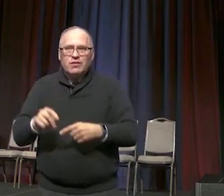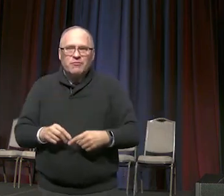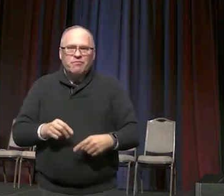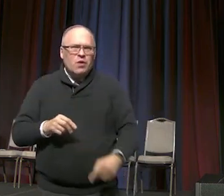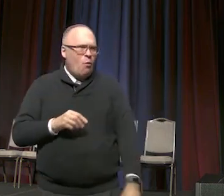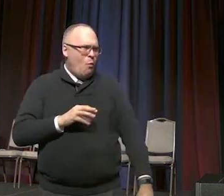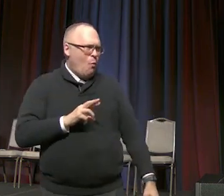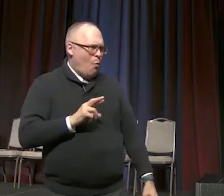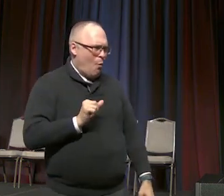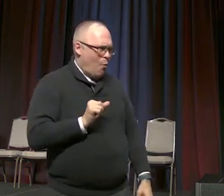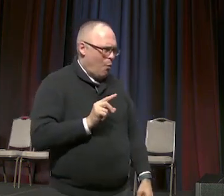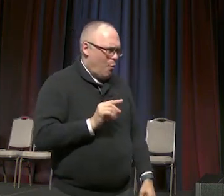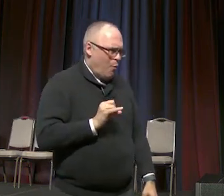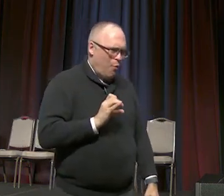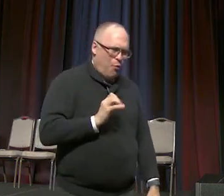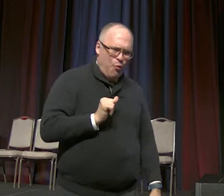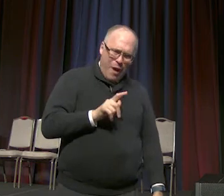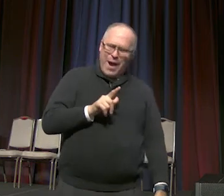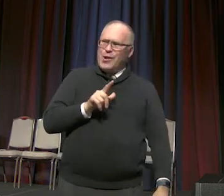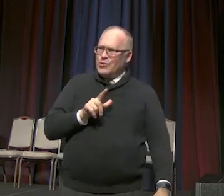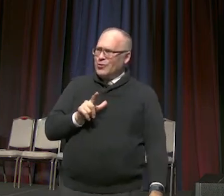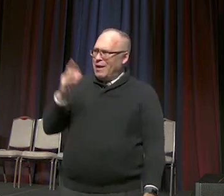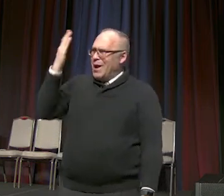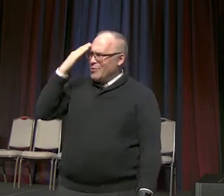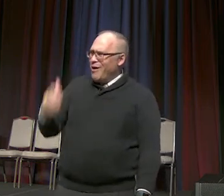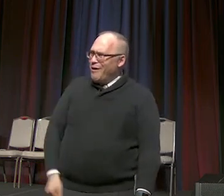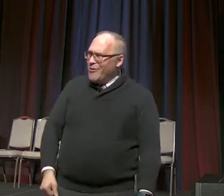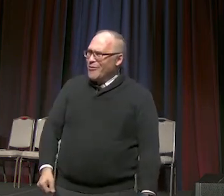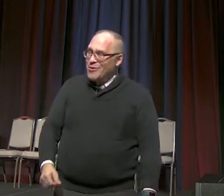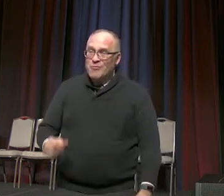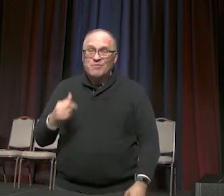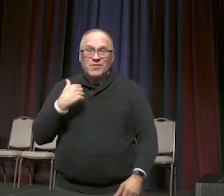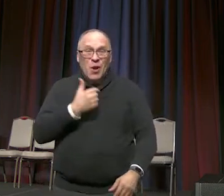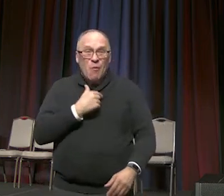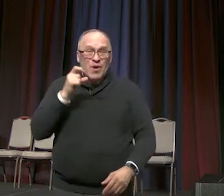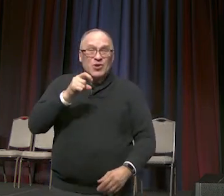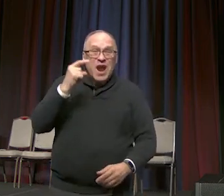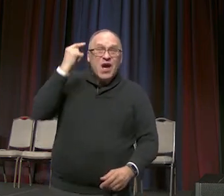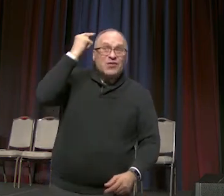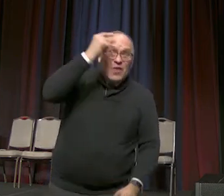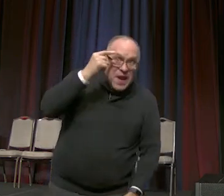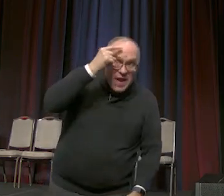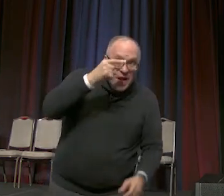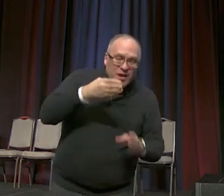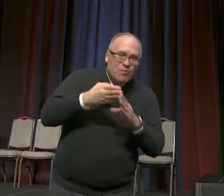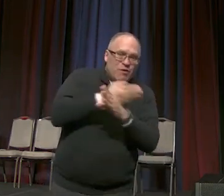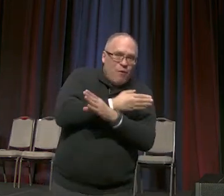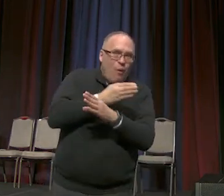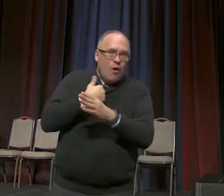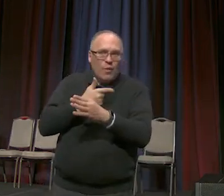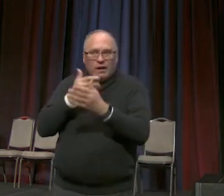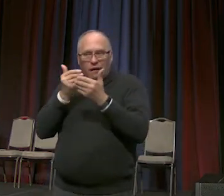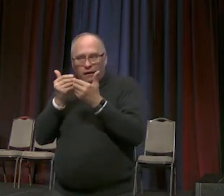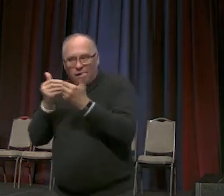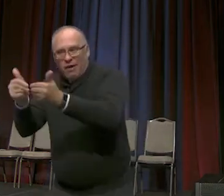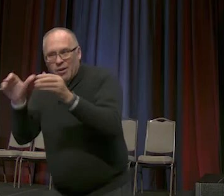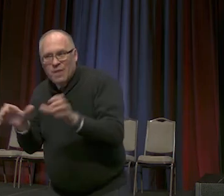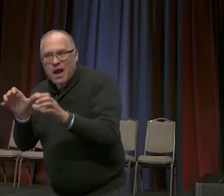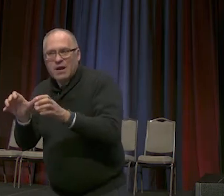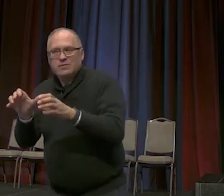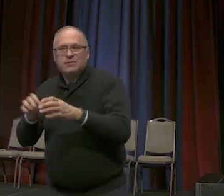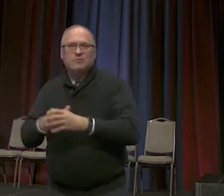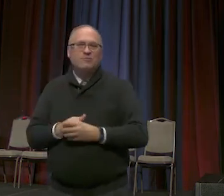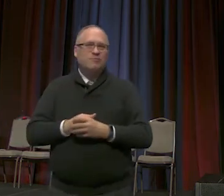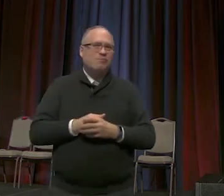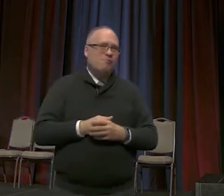right? We're asking us to think before we act. Over the